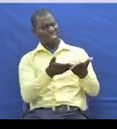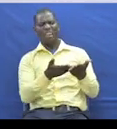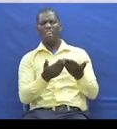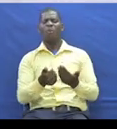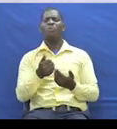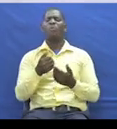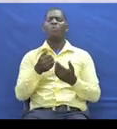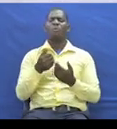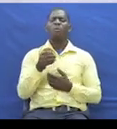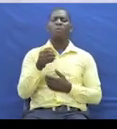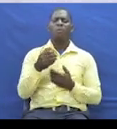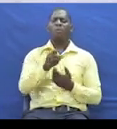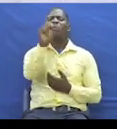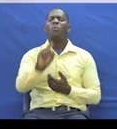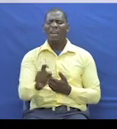atom?